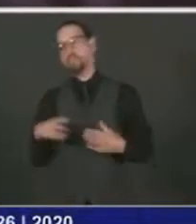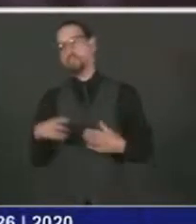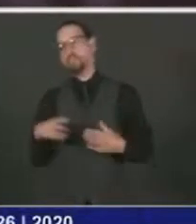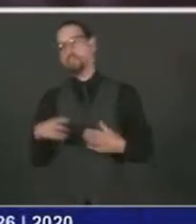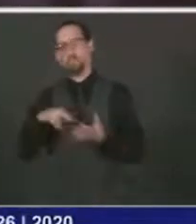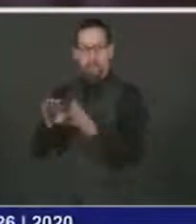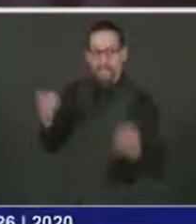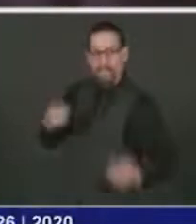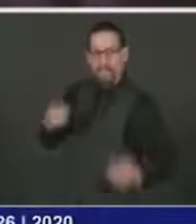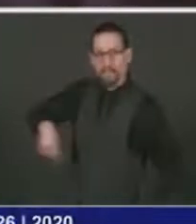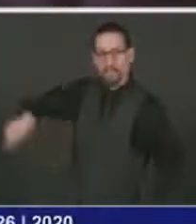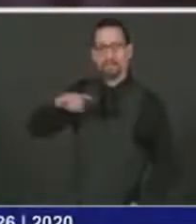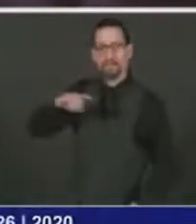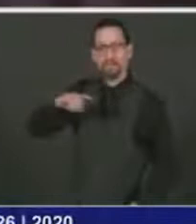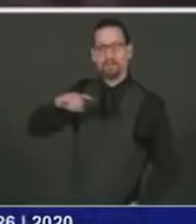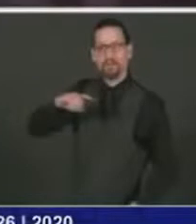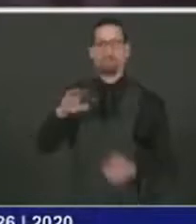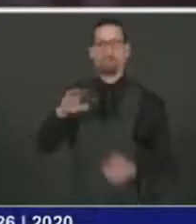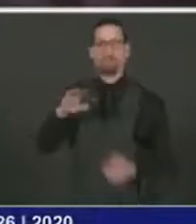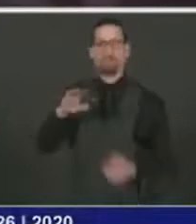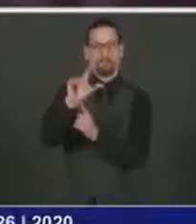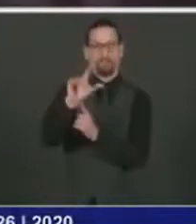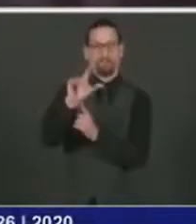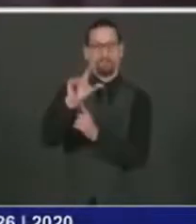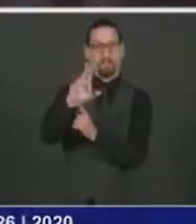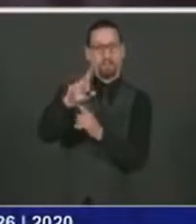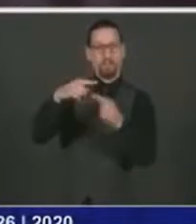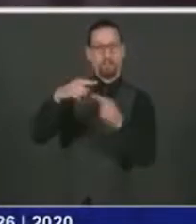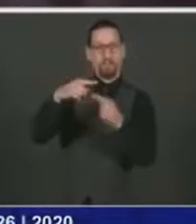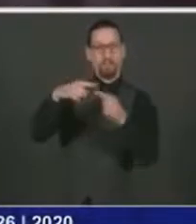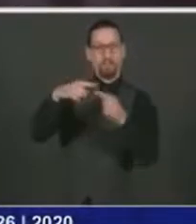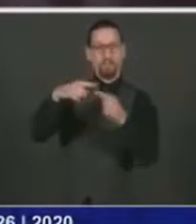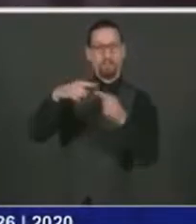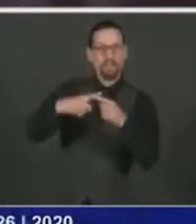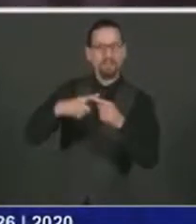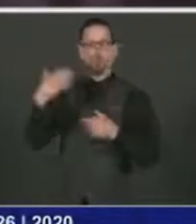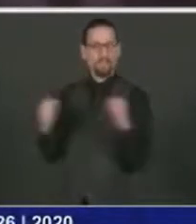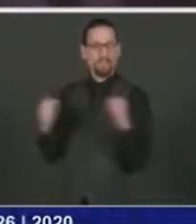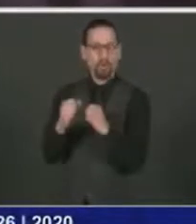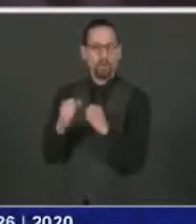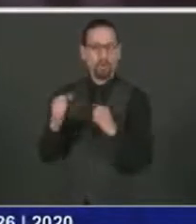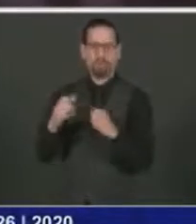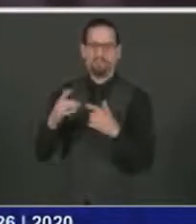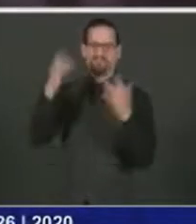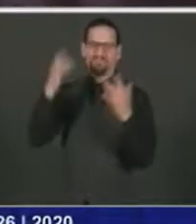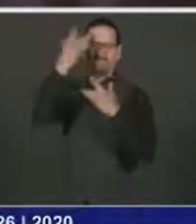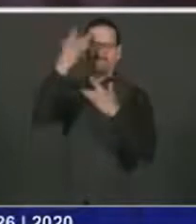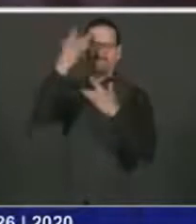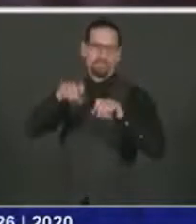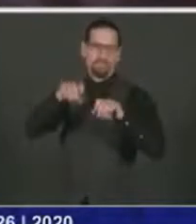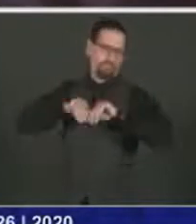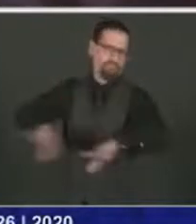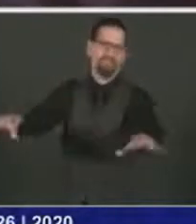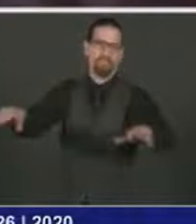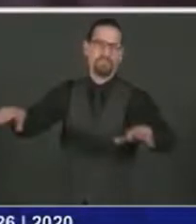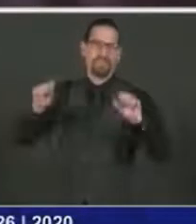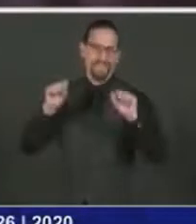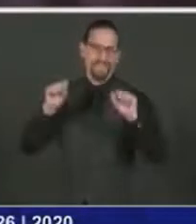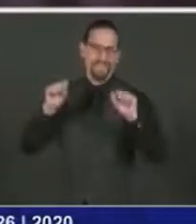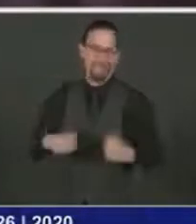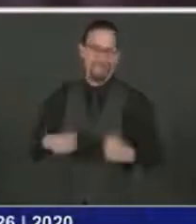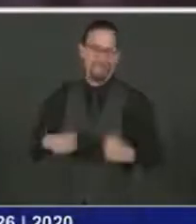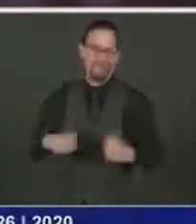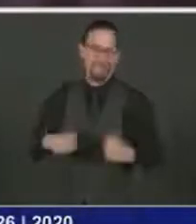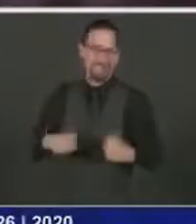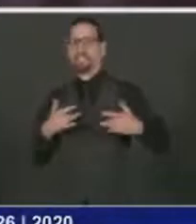and when the winter comes. Now, I understand if you're a parent